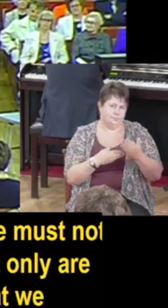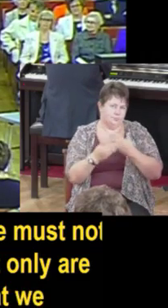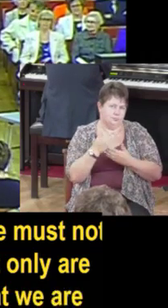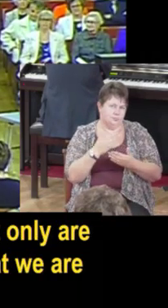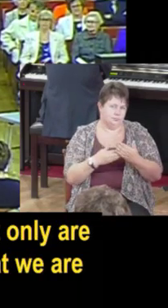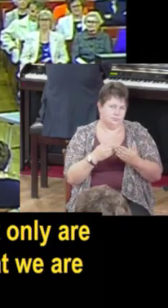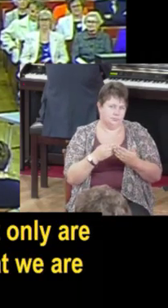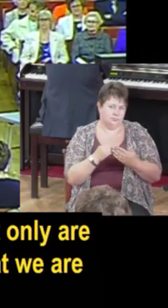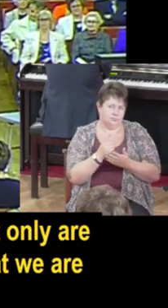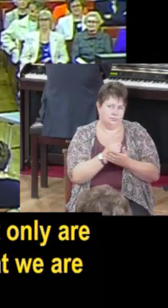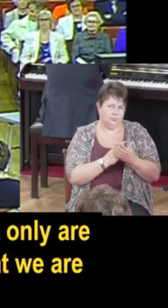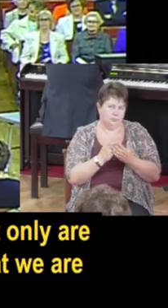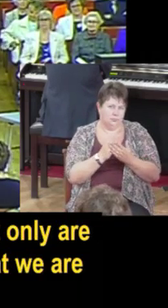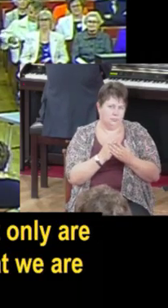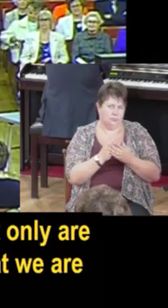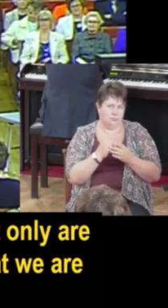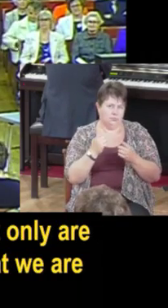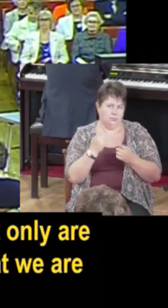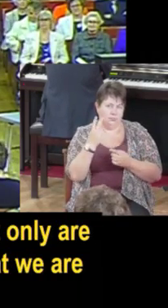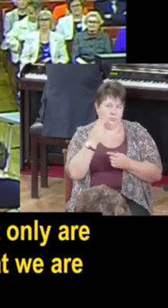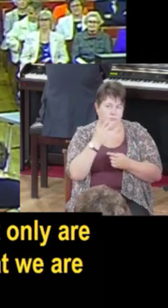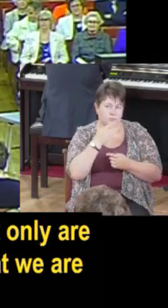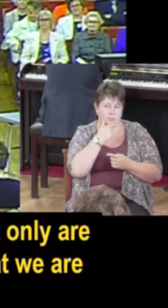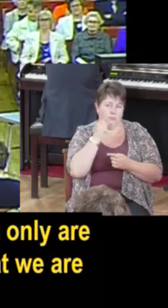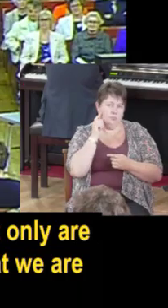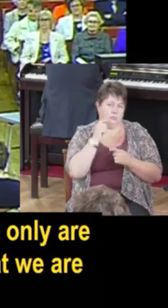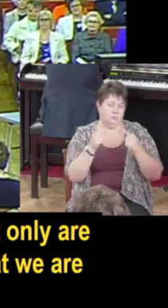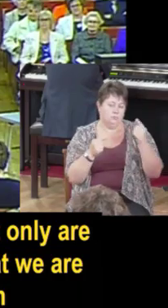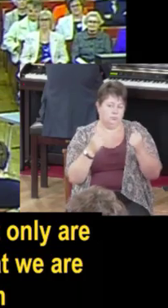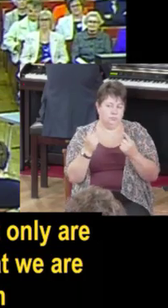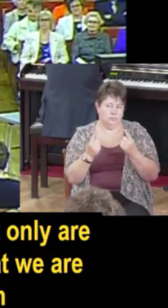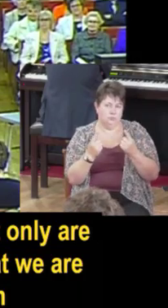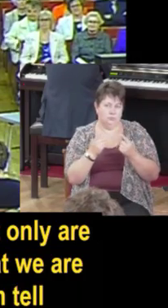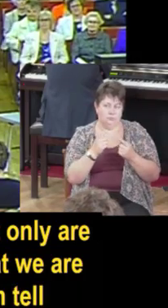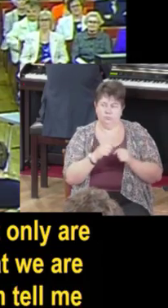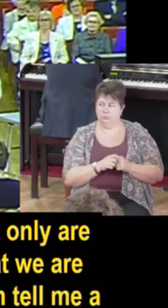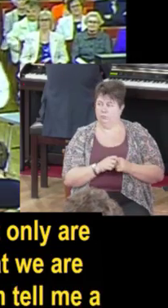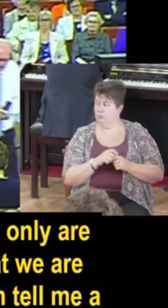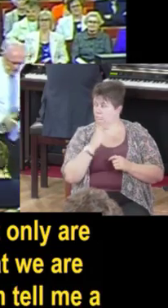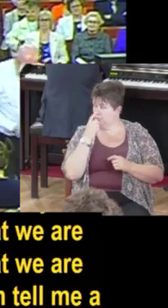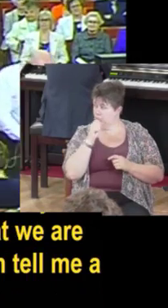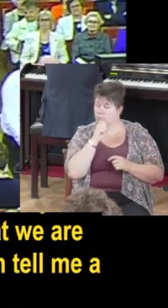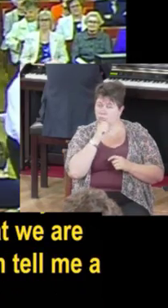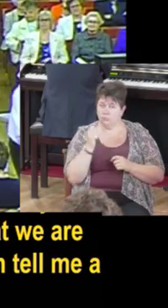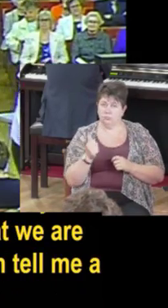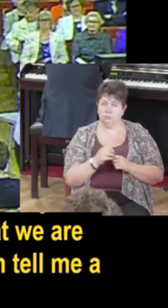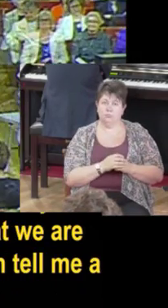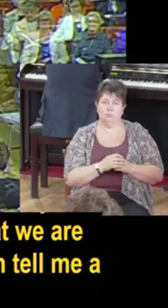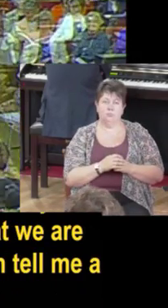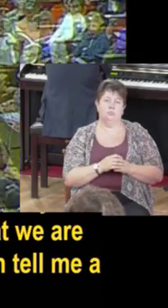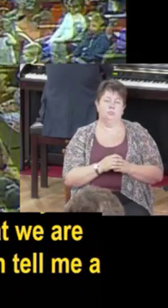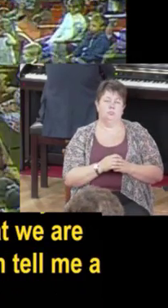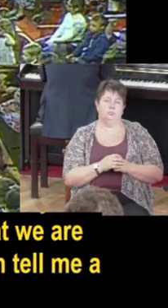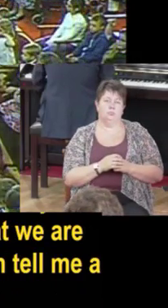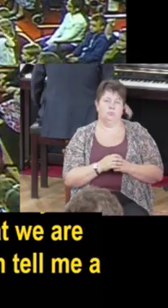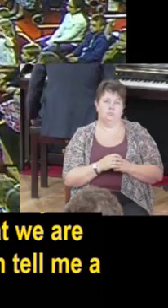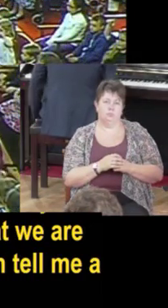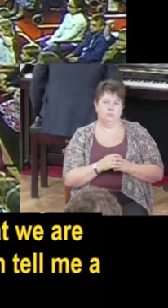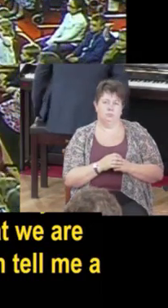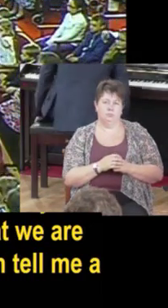today about 2 people. Who can tell me a wee bit about the story today, Ewan?